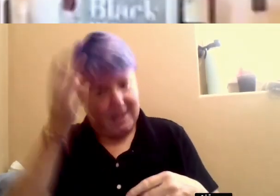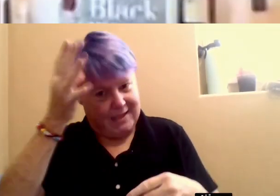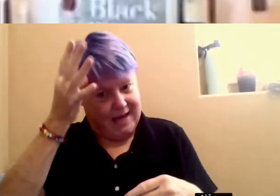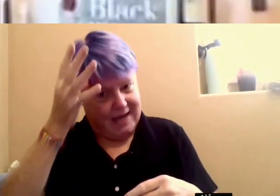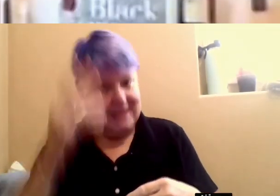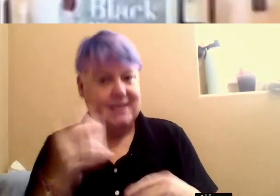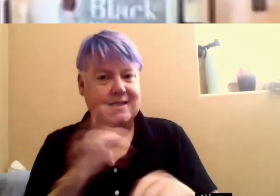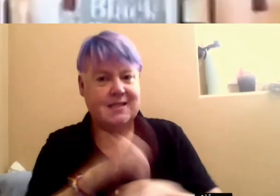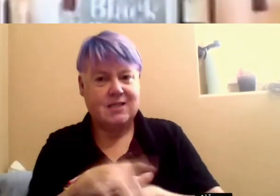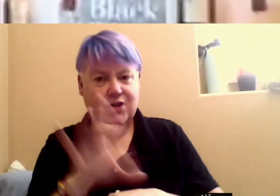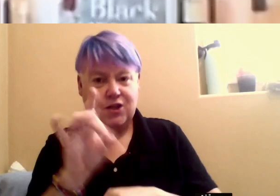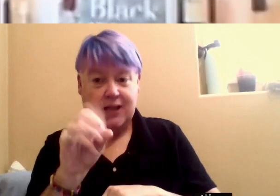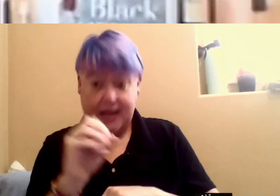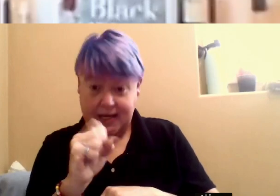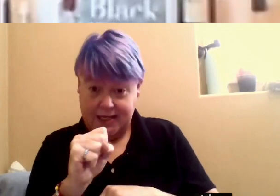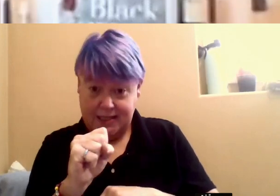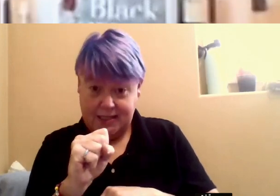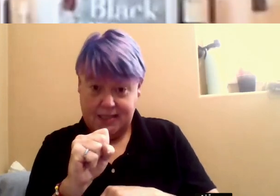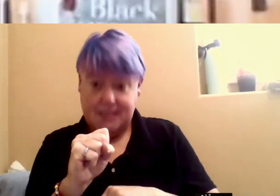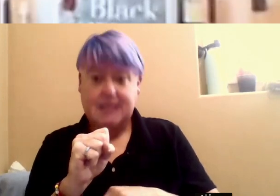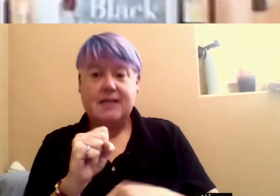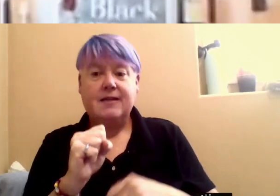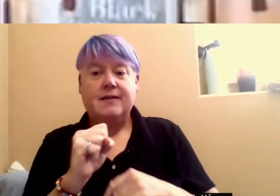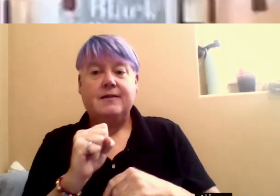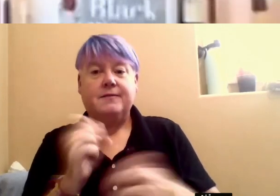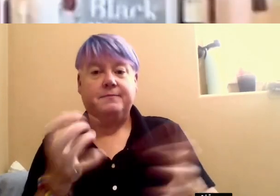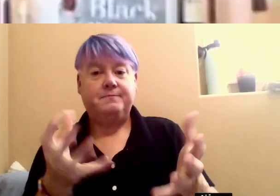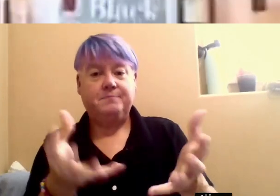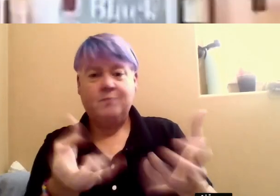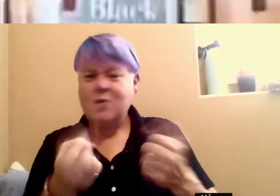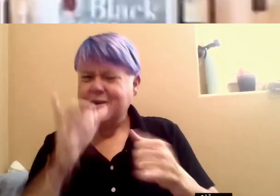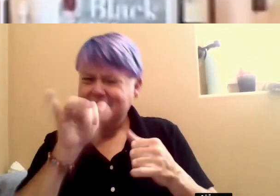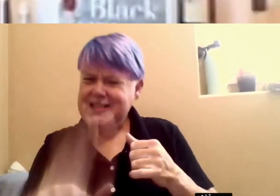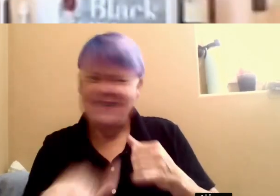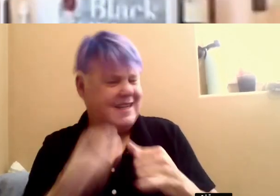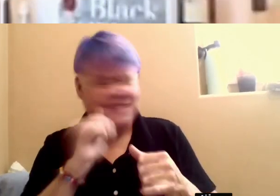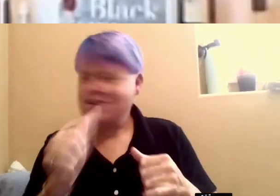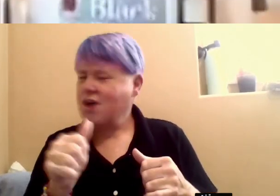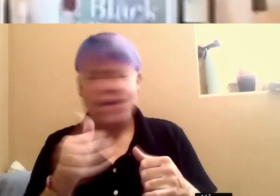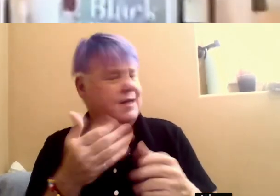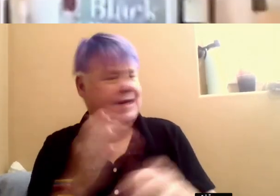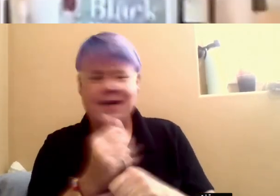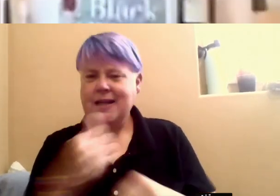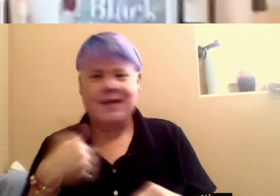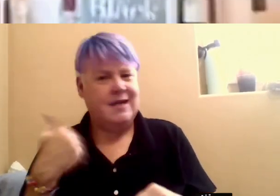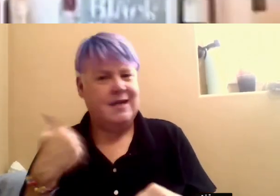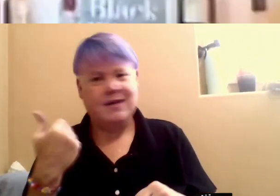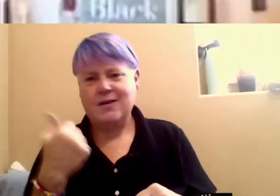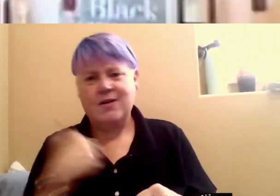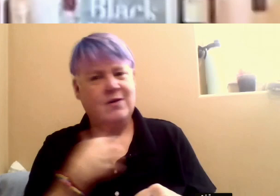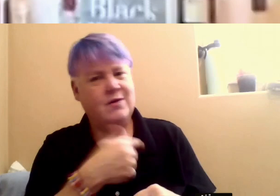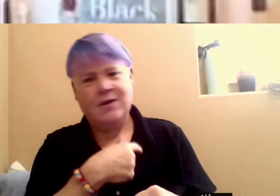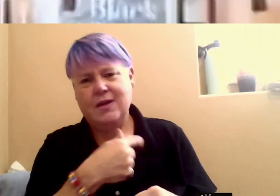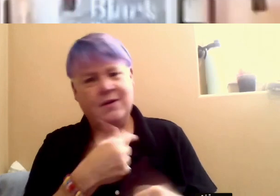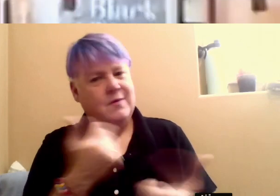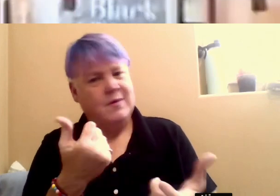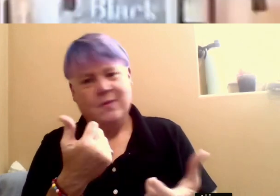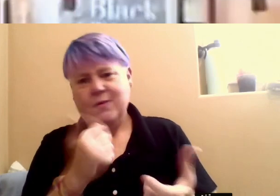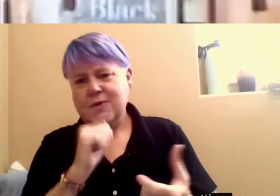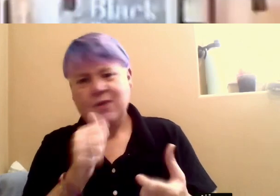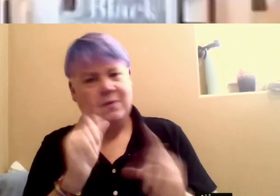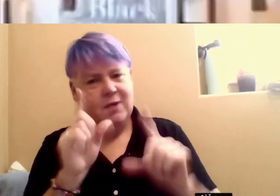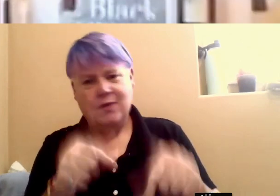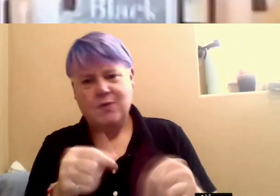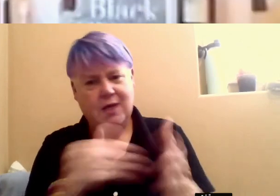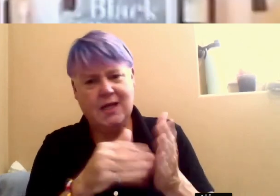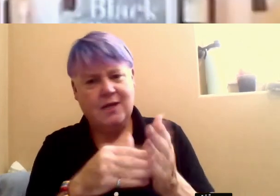and despite my best efforts to will his immortality, he's not getting any younger. He will not be a boy again. He will